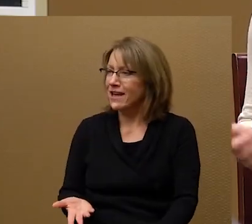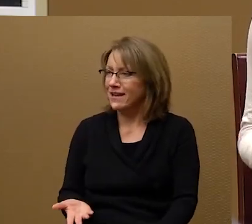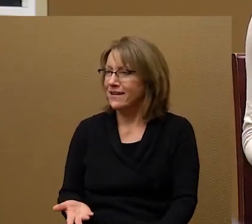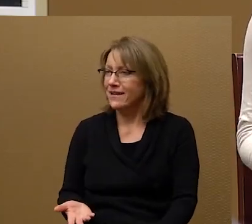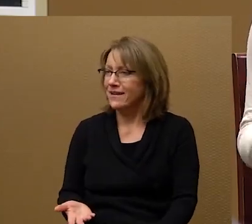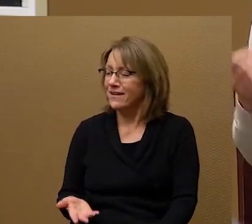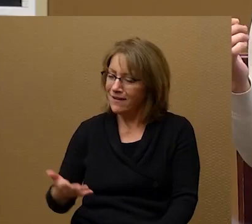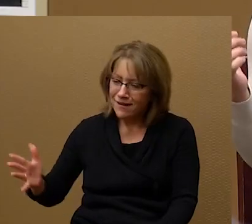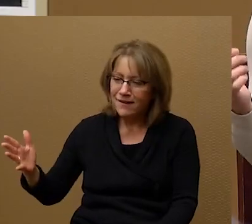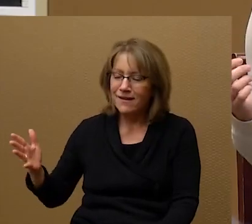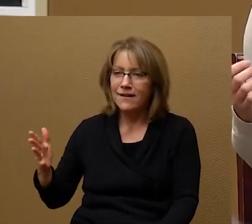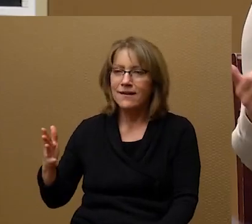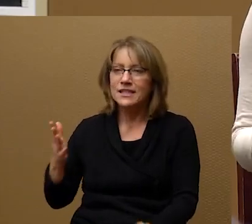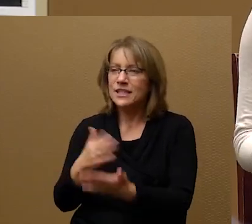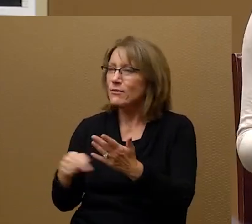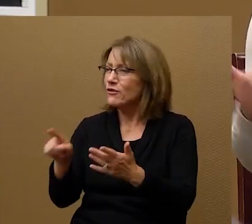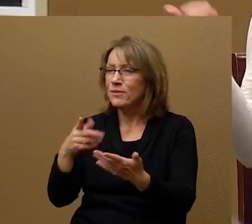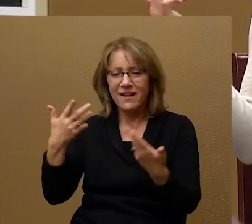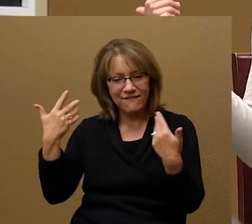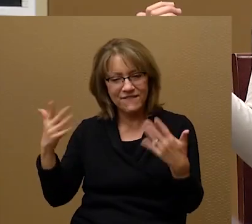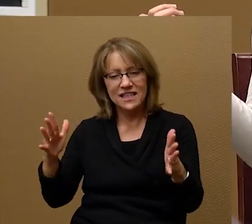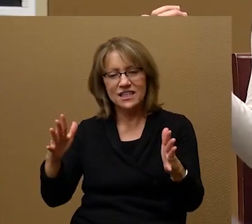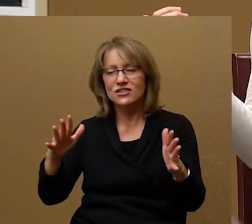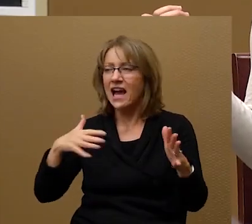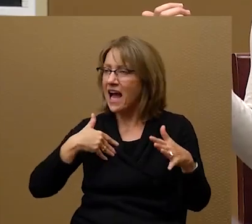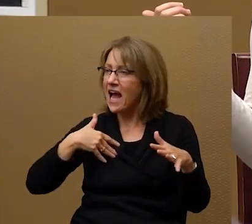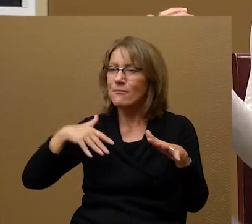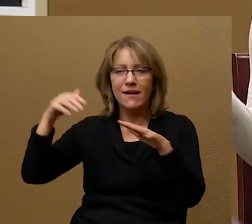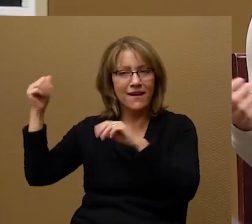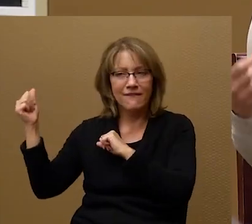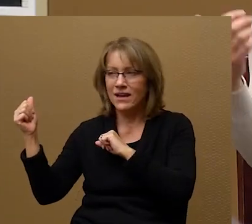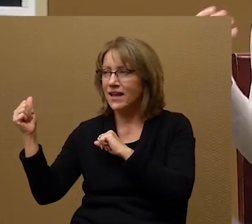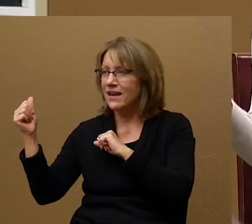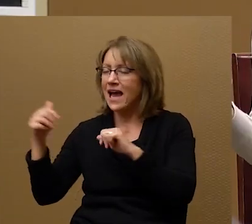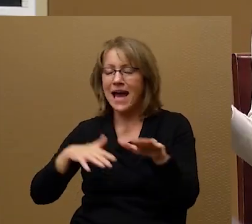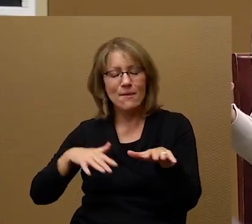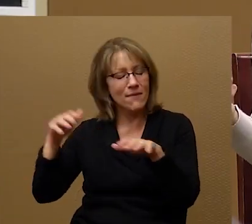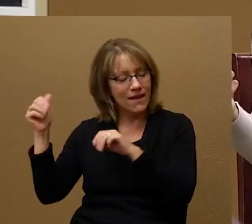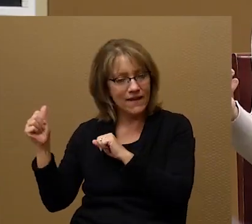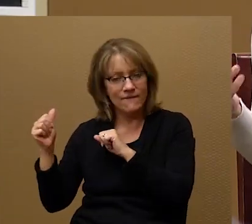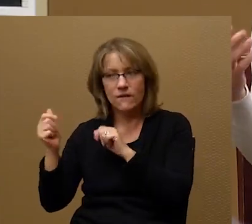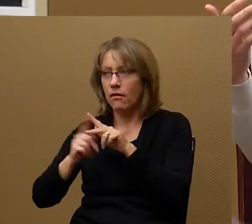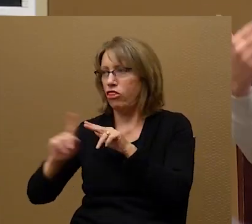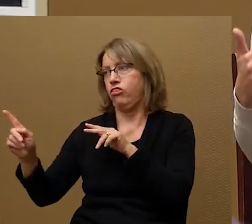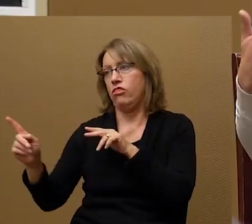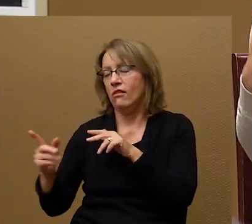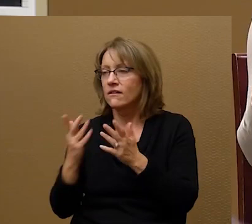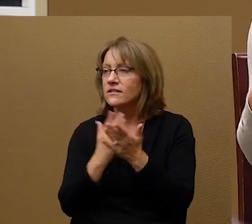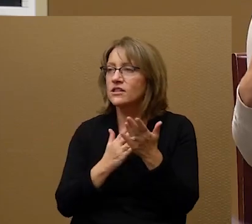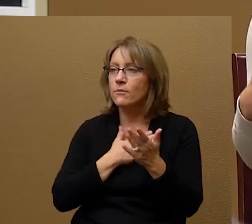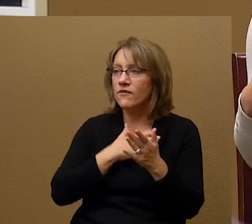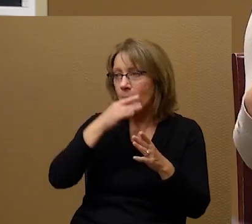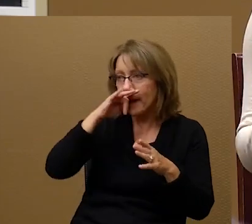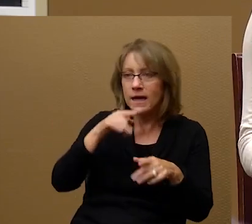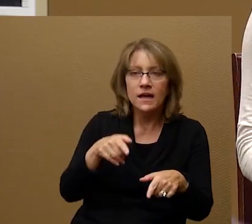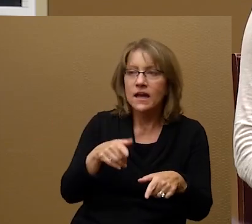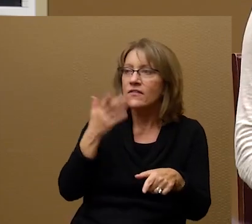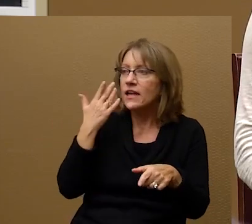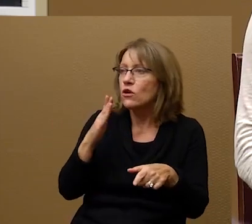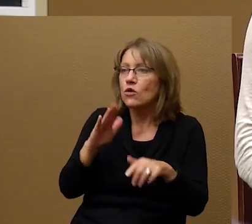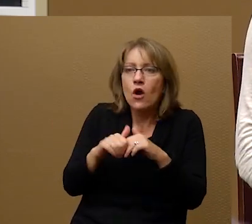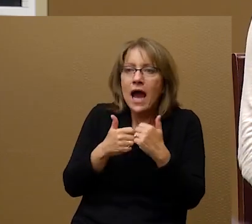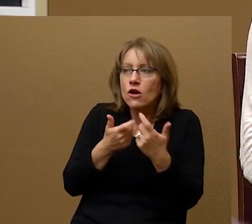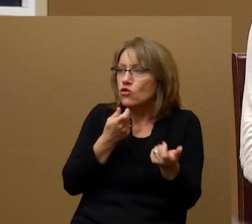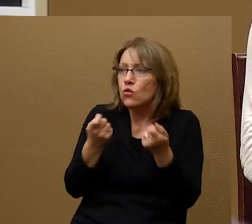some of you would be like, I'm out of here, and you would escape, right? So some of our kids, they don't know how to regulate